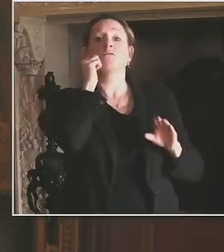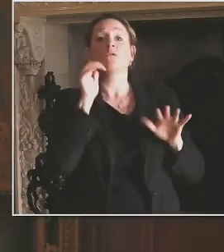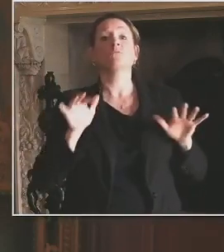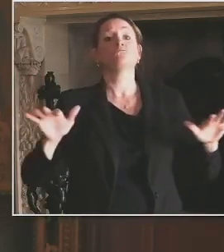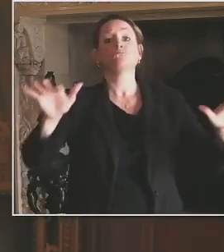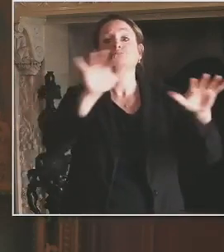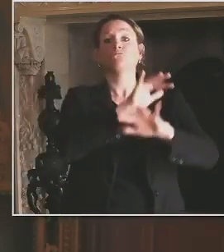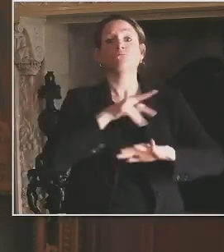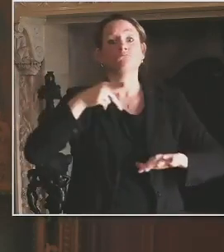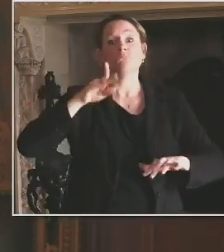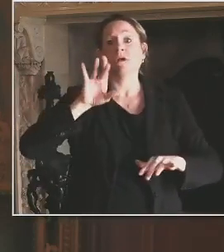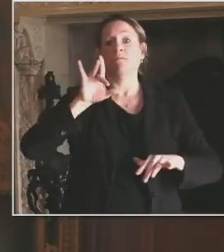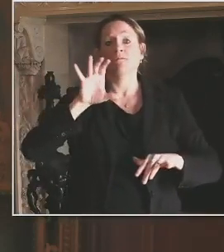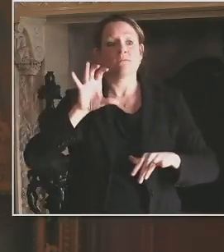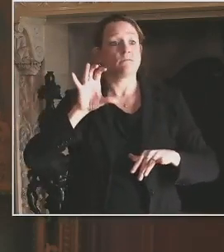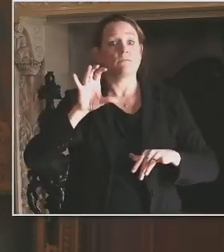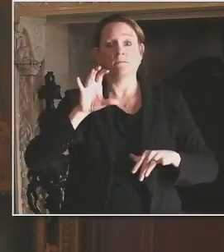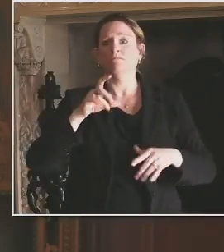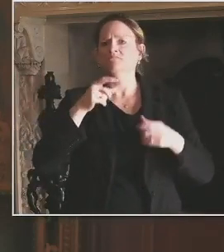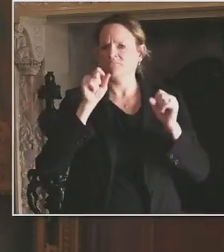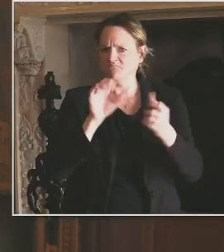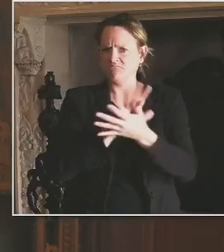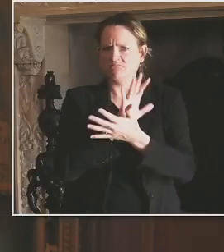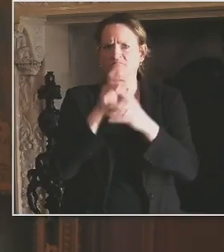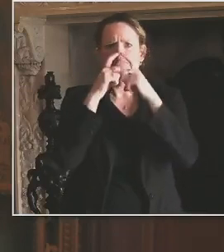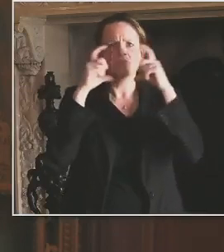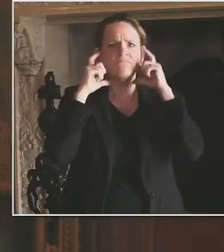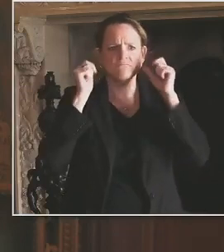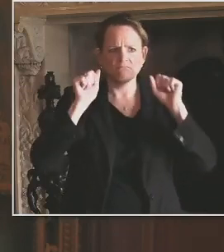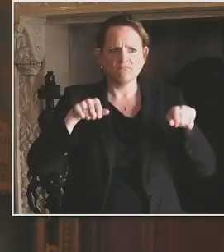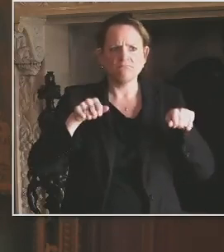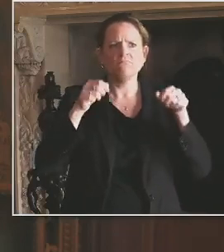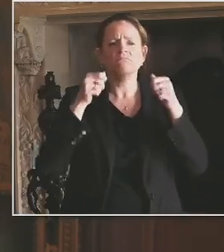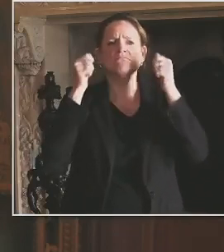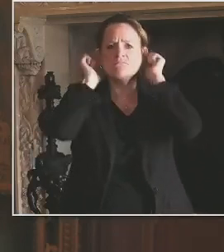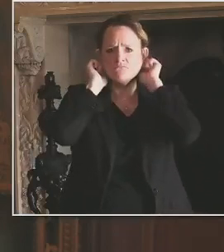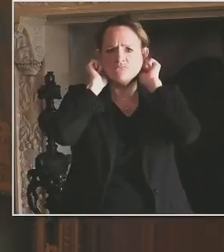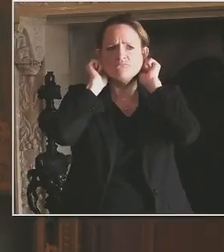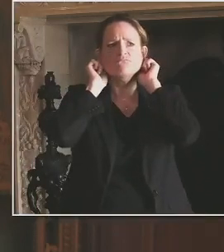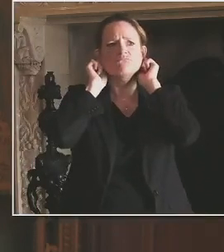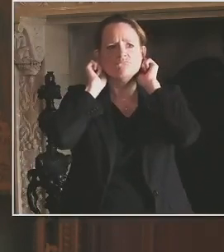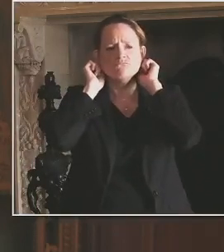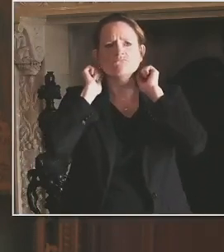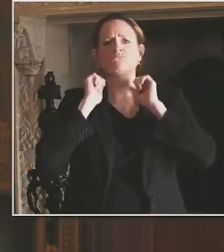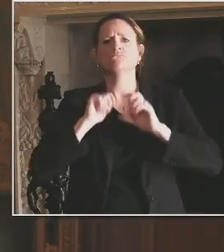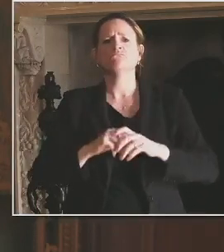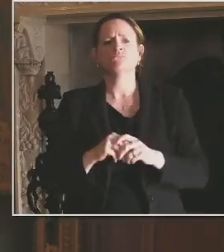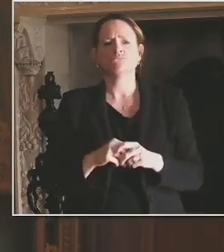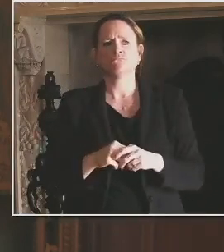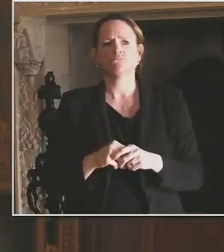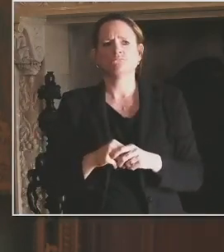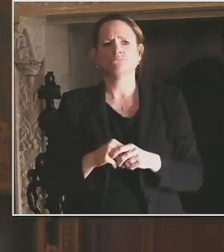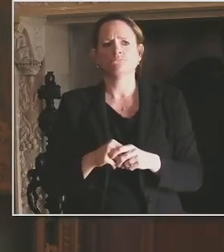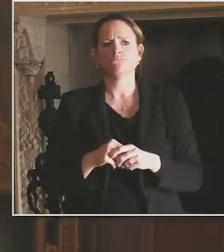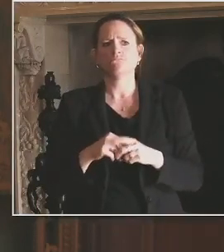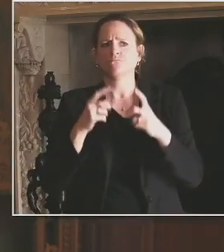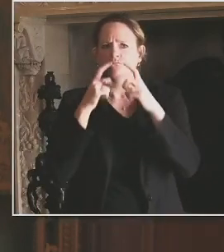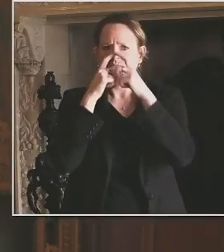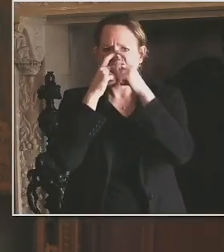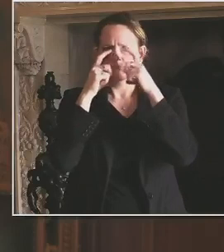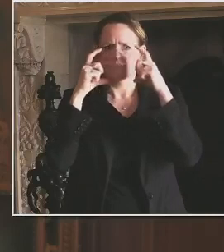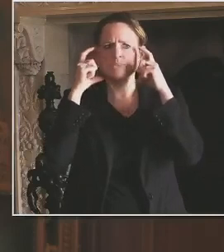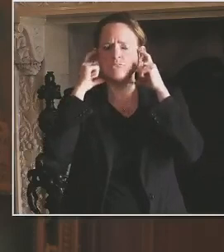nose and their mouth, and you wear them, particularly anytime that you're within close contact with someone, it should have a good effect.